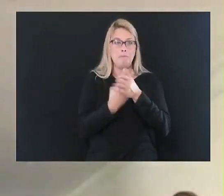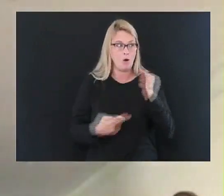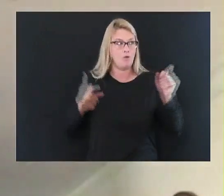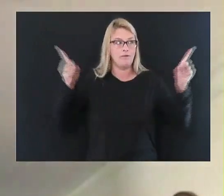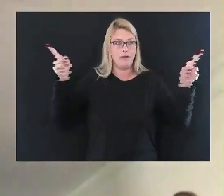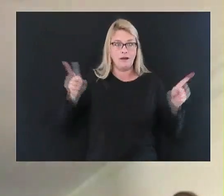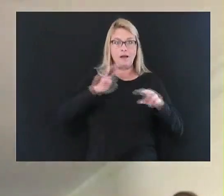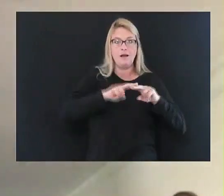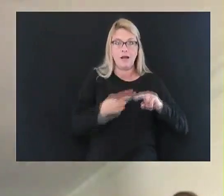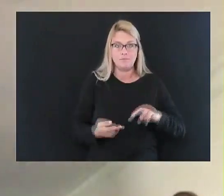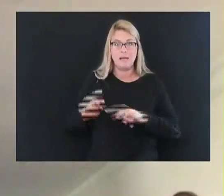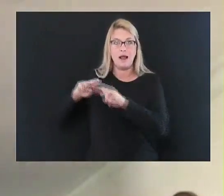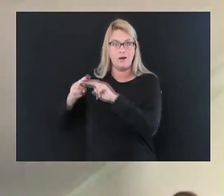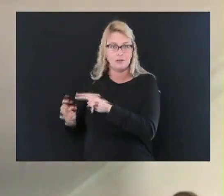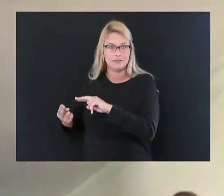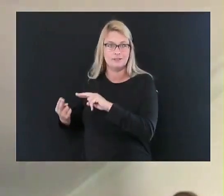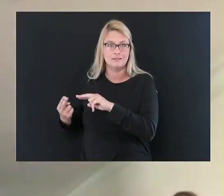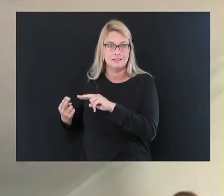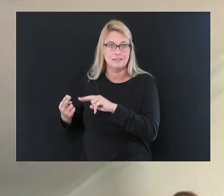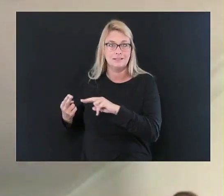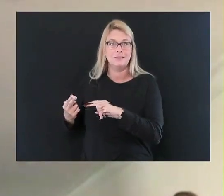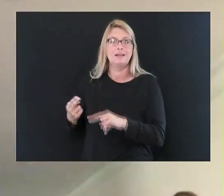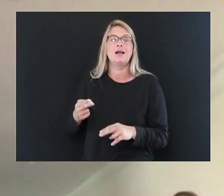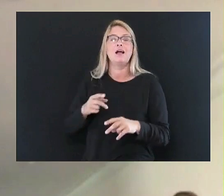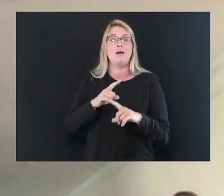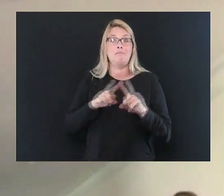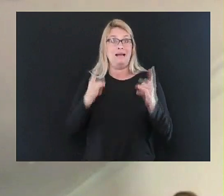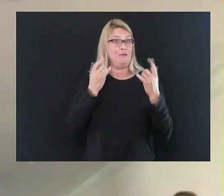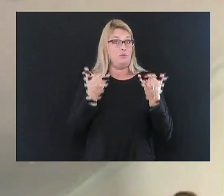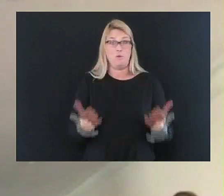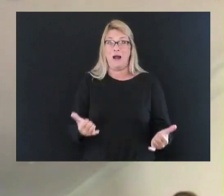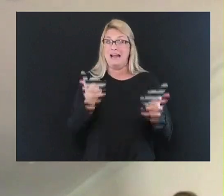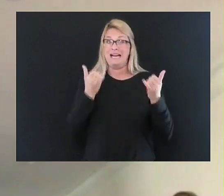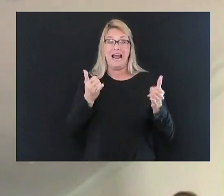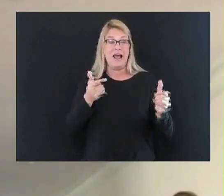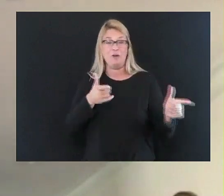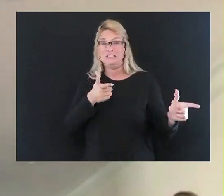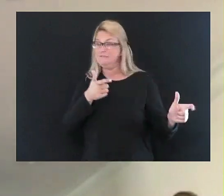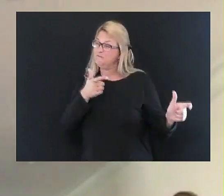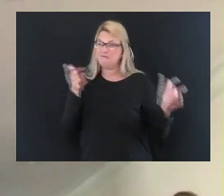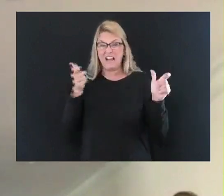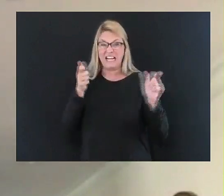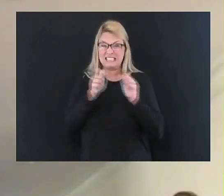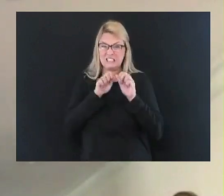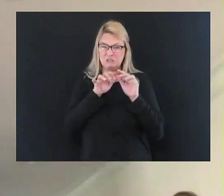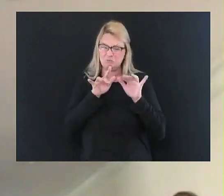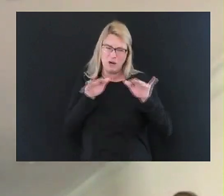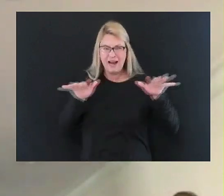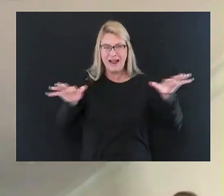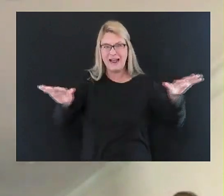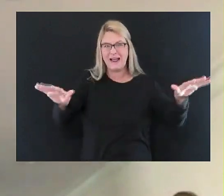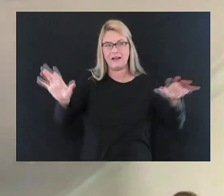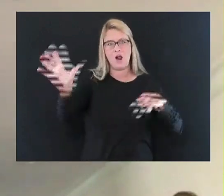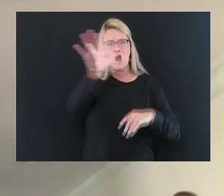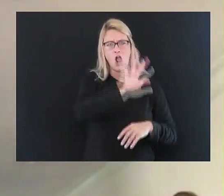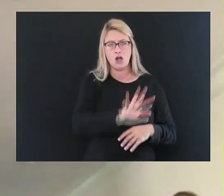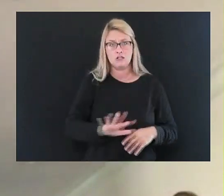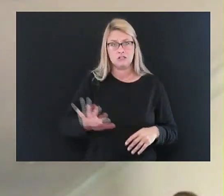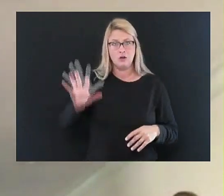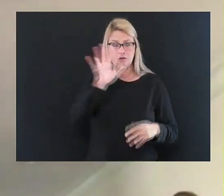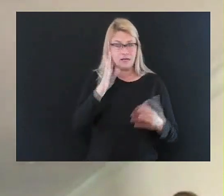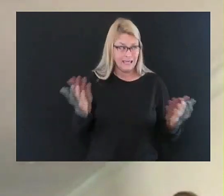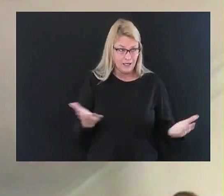for. But today, the problem is COVID is spreading very rapidly. And we have done, I think, a very good job in